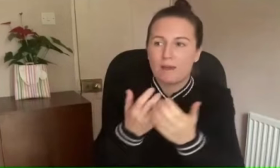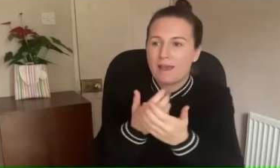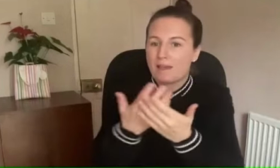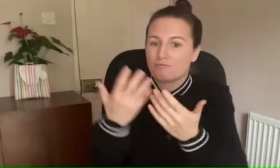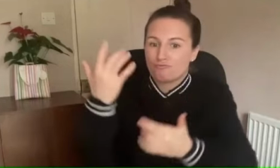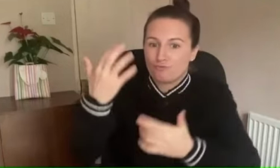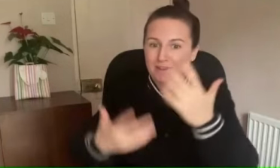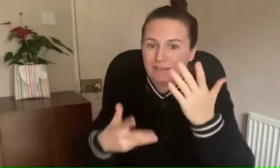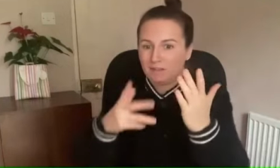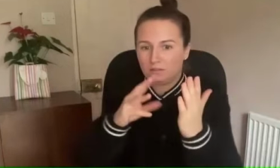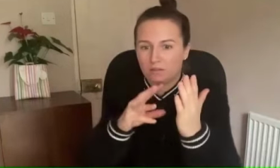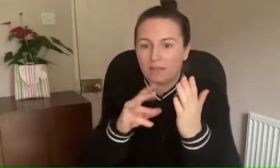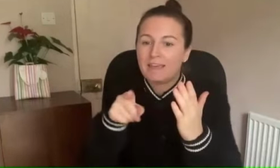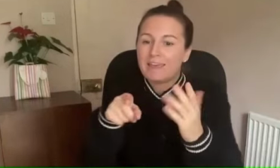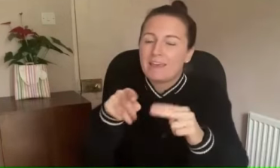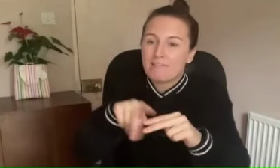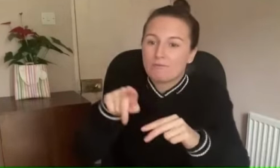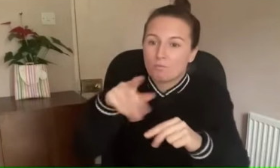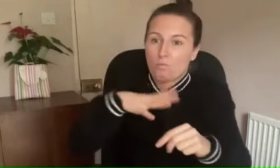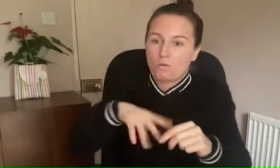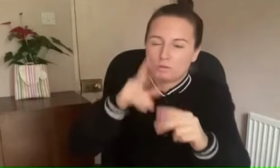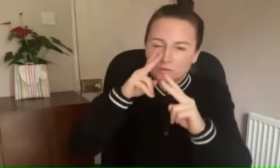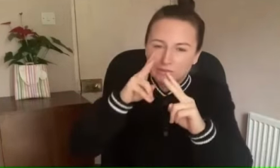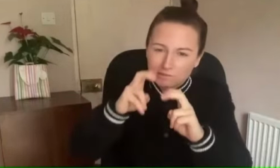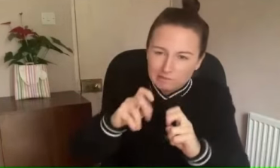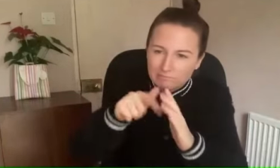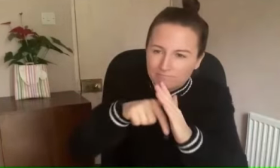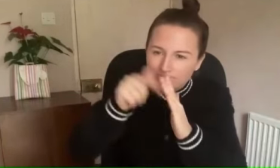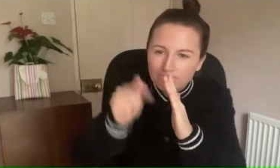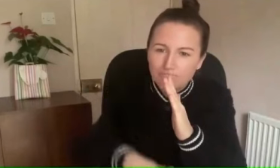ratings at this more granular level.